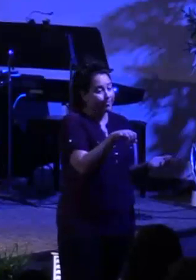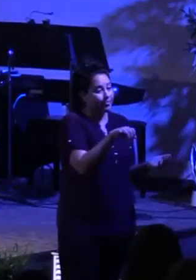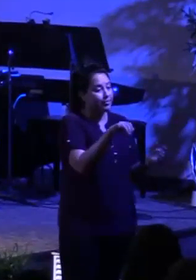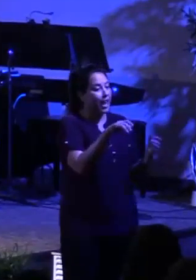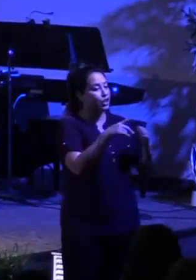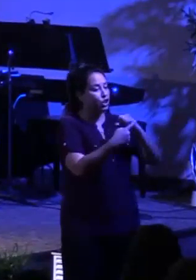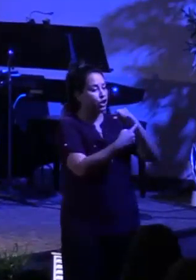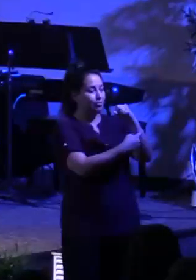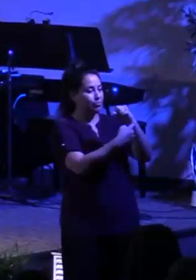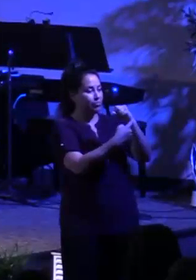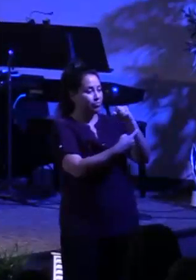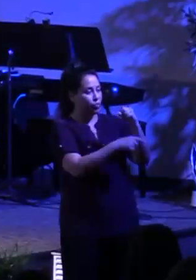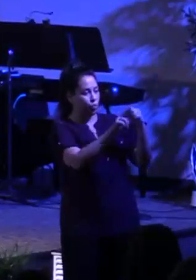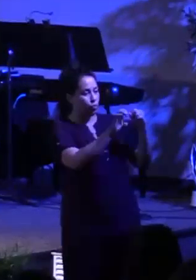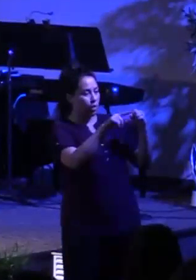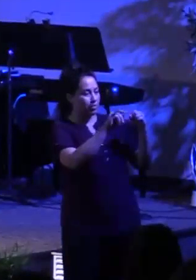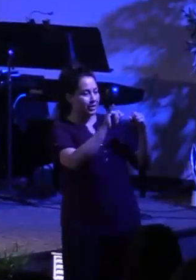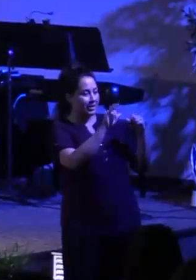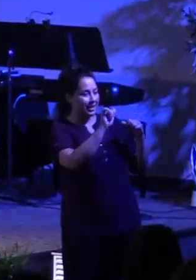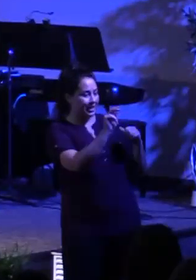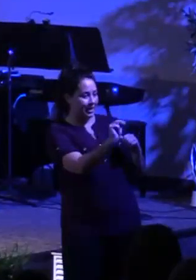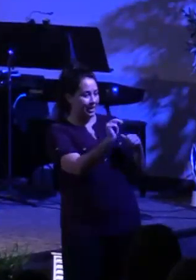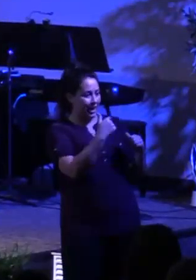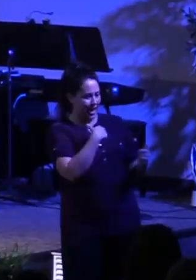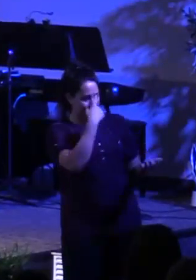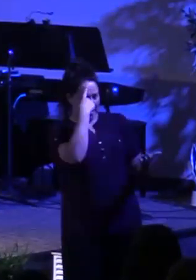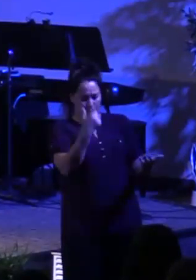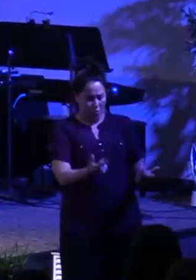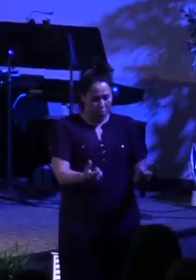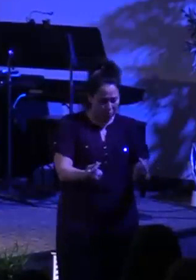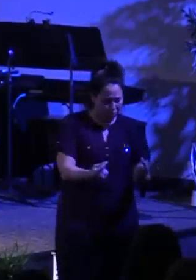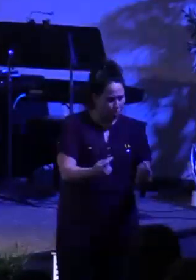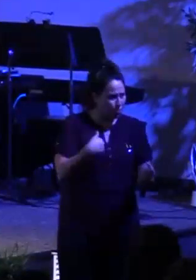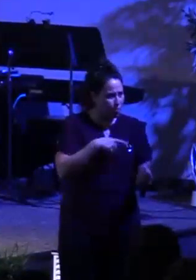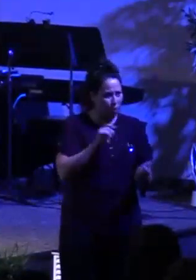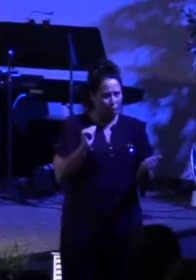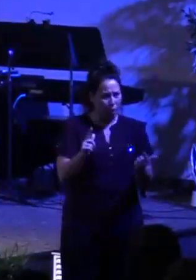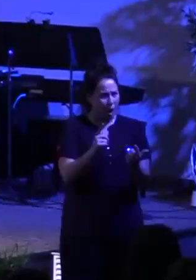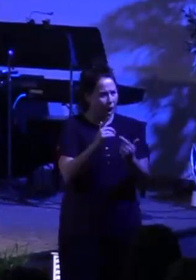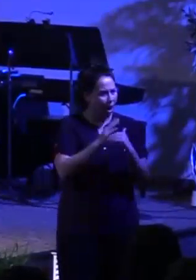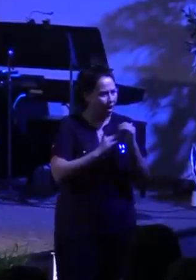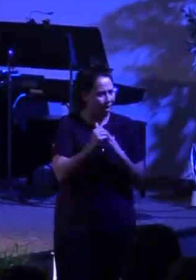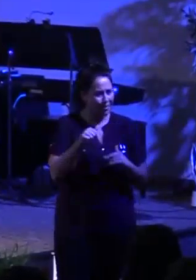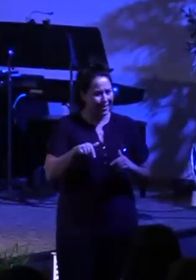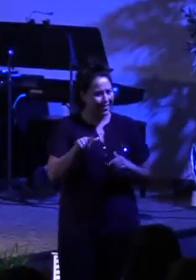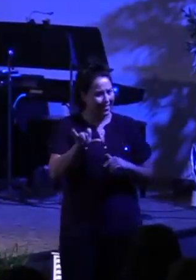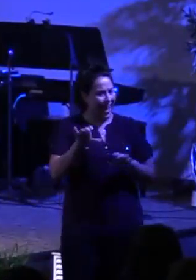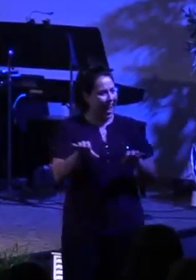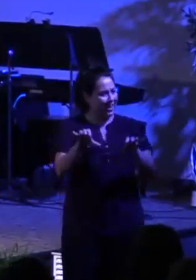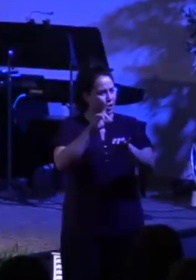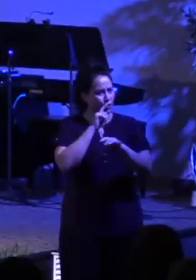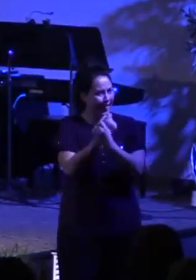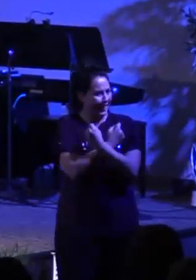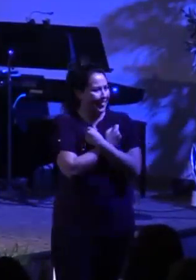reptilian, right? That's it. And then I'm like, what are you doing? We're all snuggling. This is a loving thing, right? And then